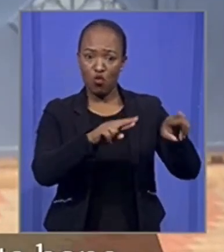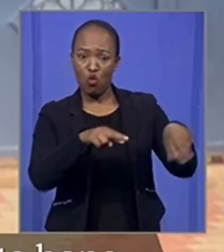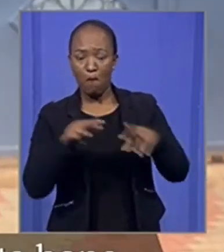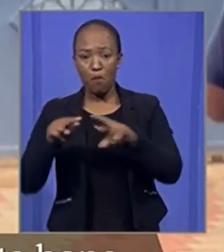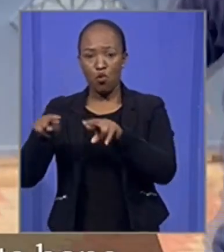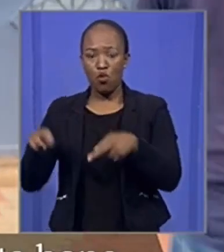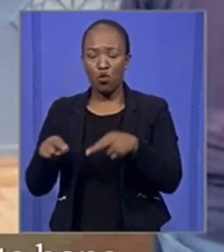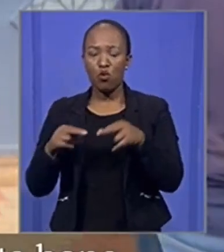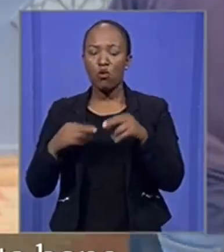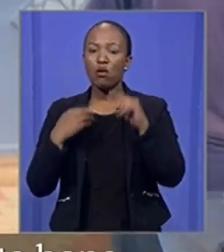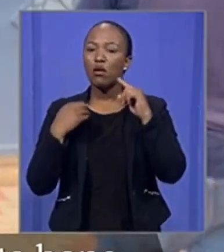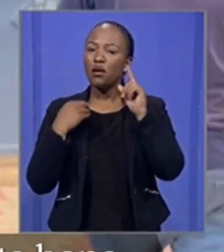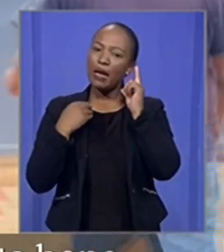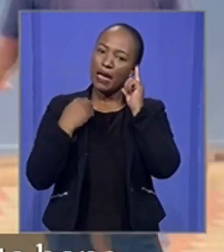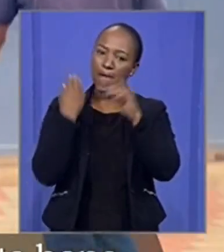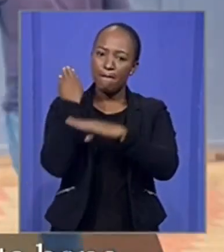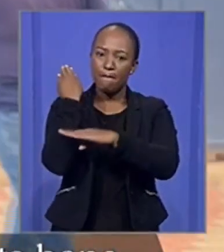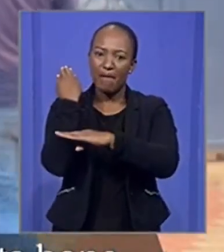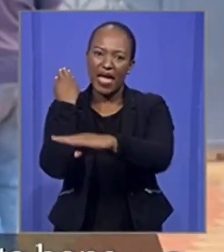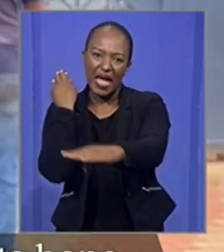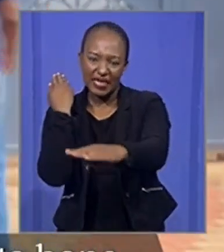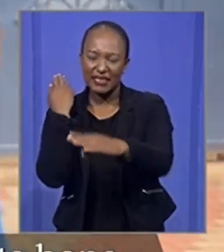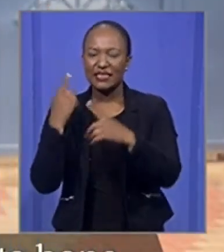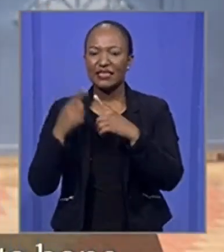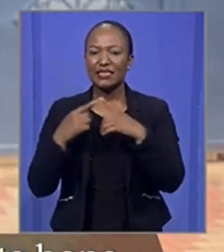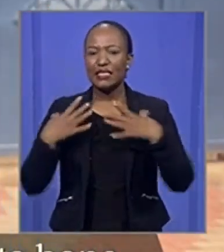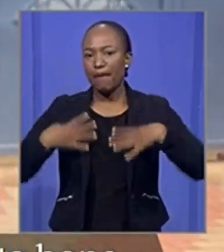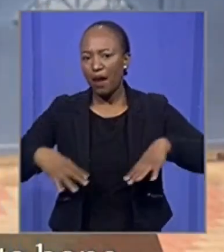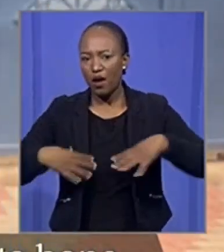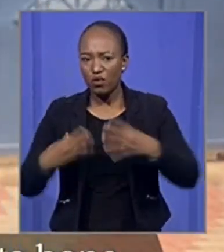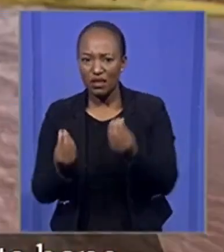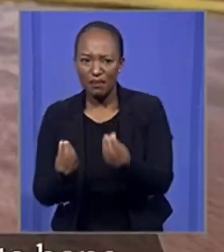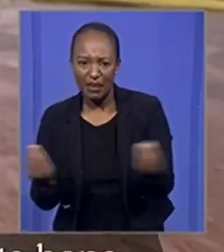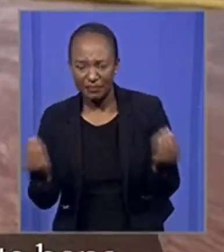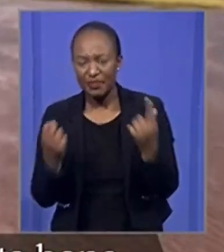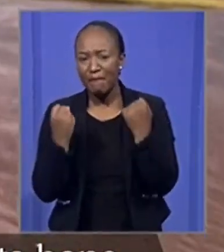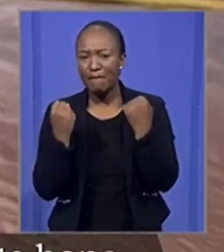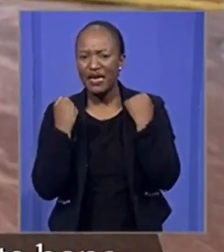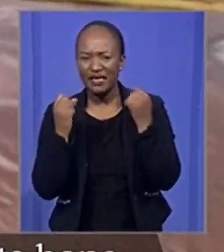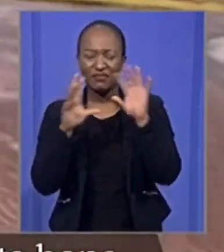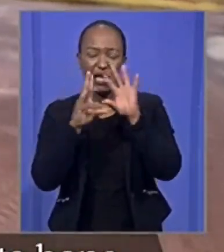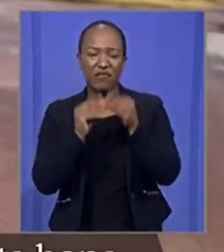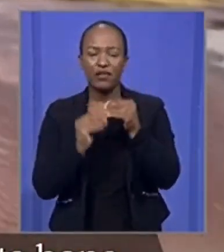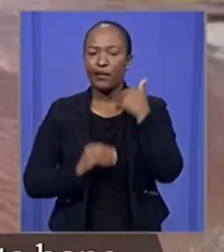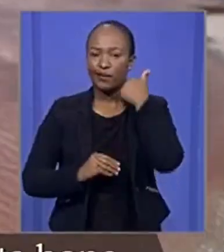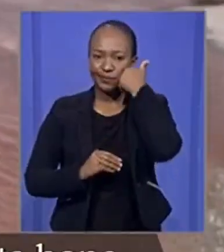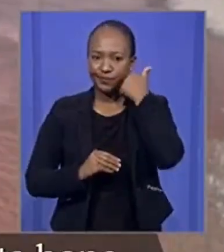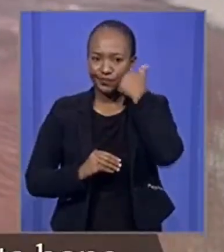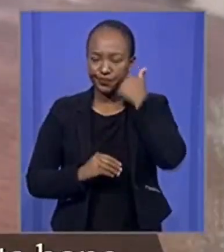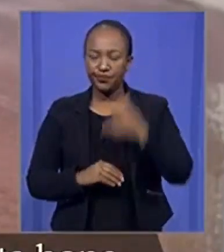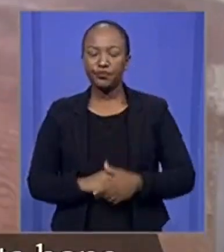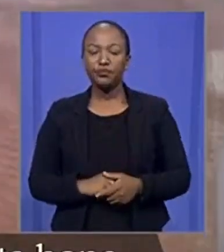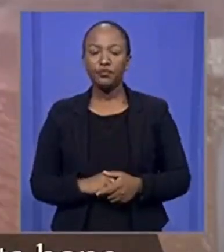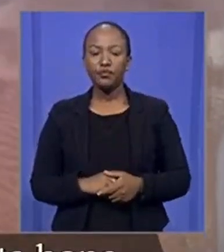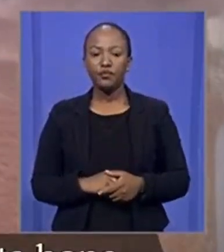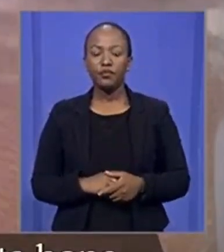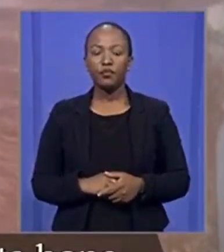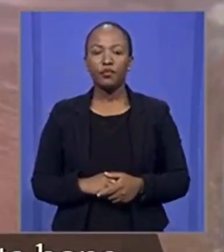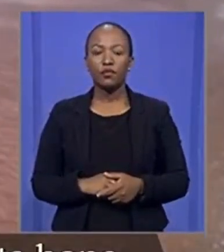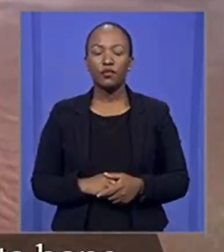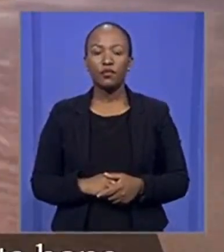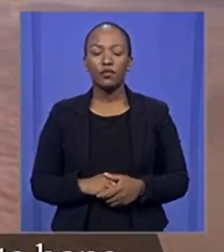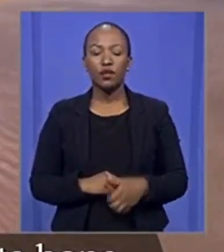ya thapa diaparo tša bana mapai di be di thapile masepala wa lepelelenkumpi o